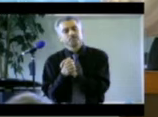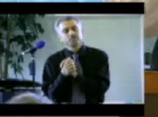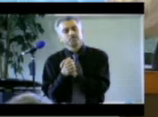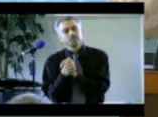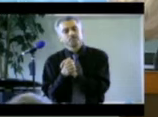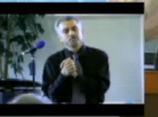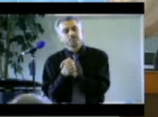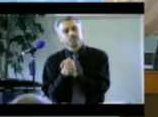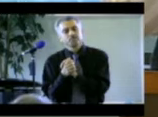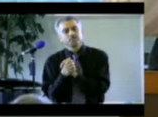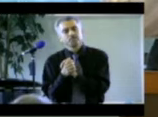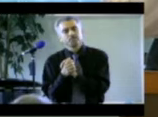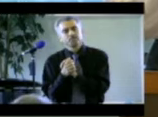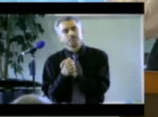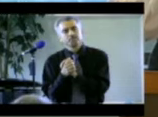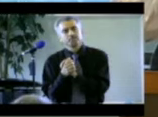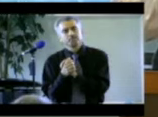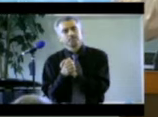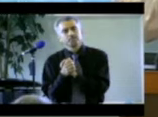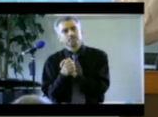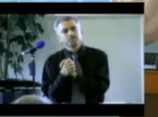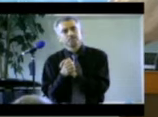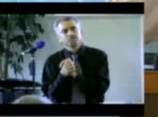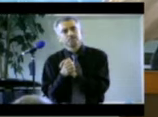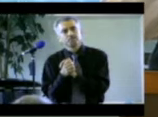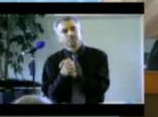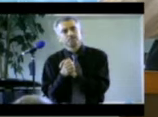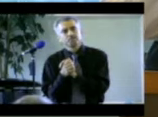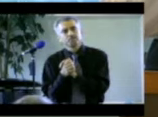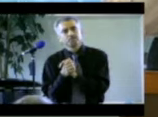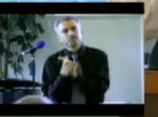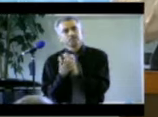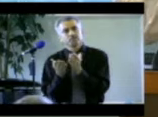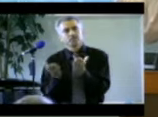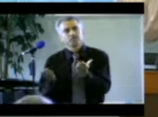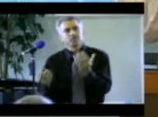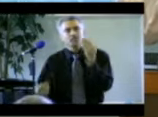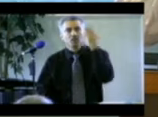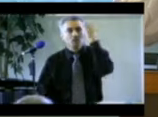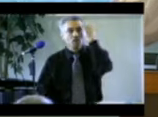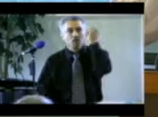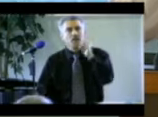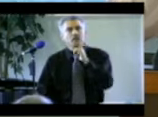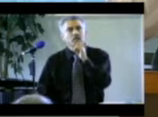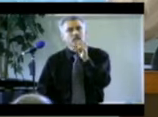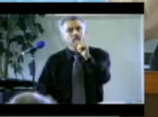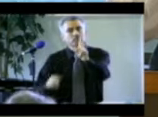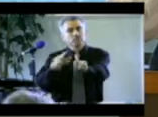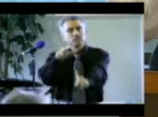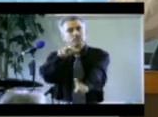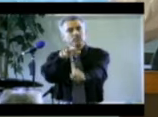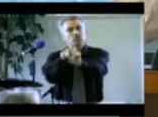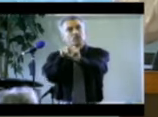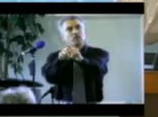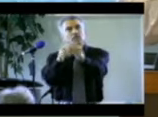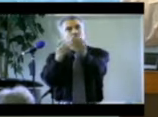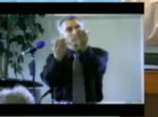believe. You always seem to show yourself when days seem dark to me,